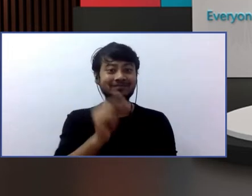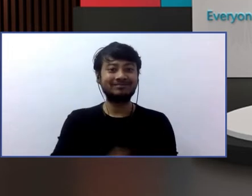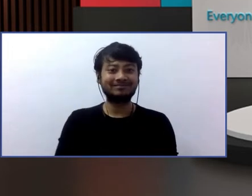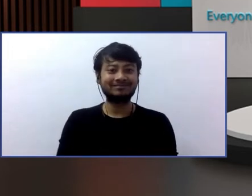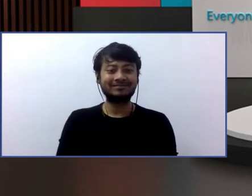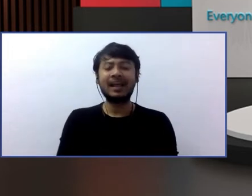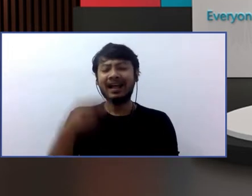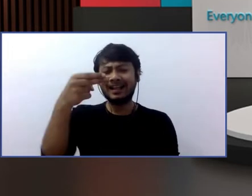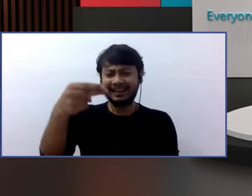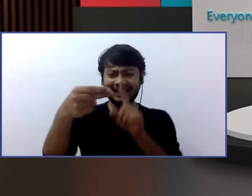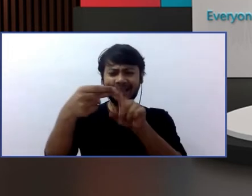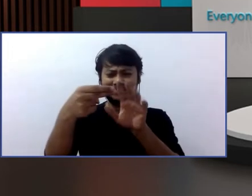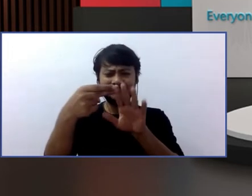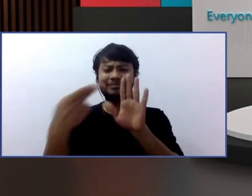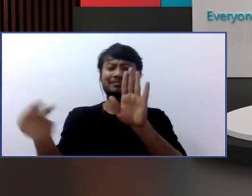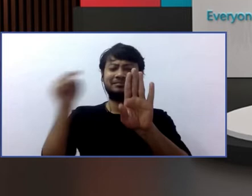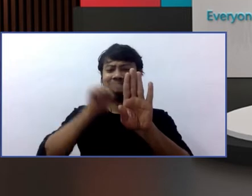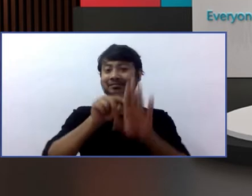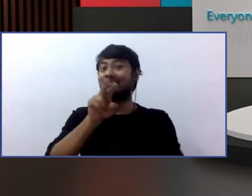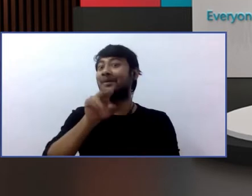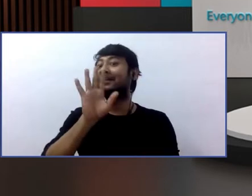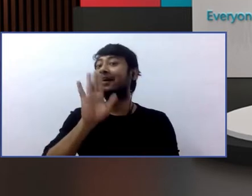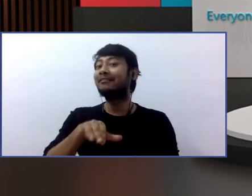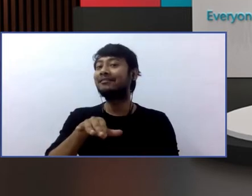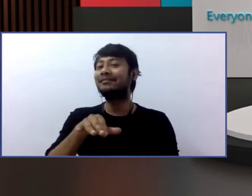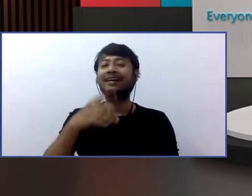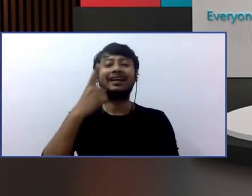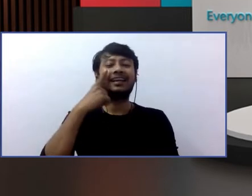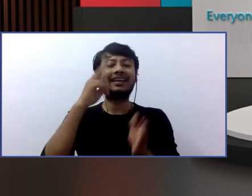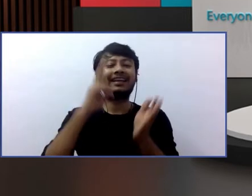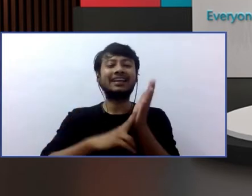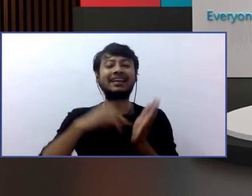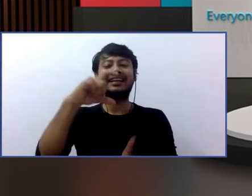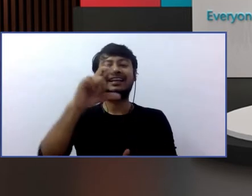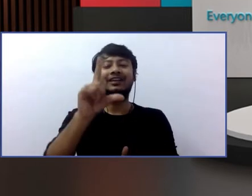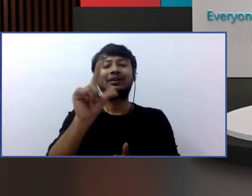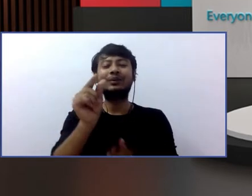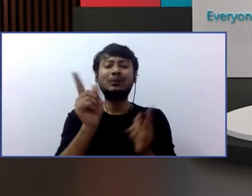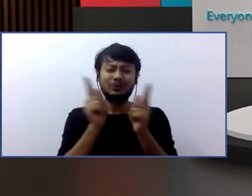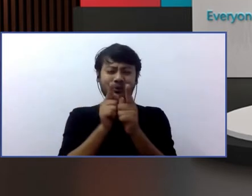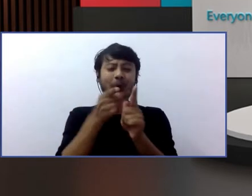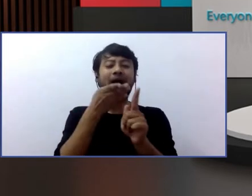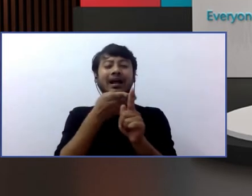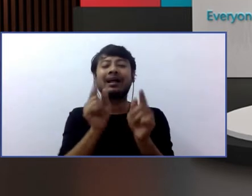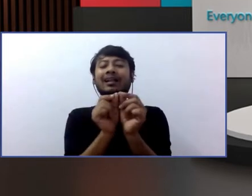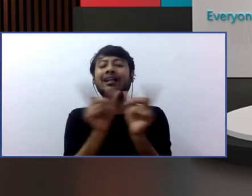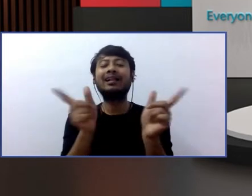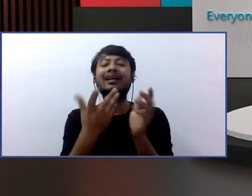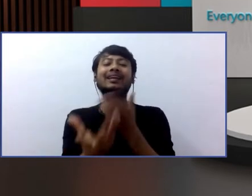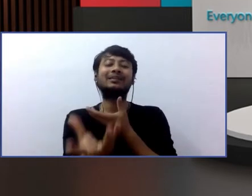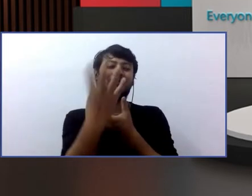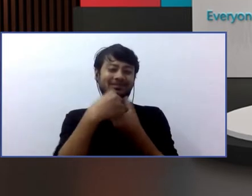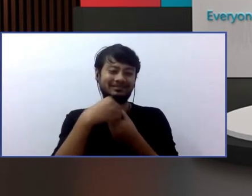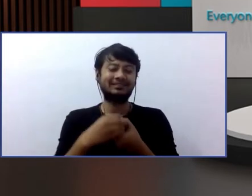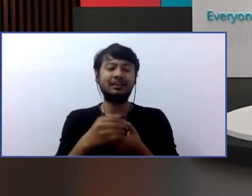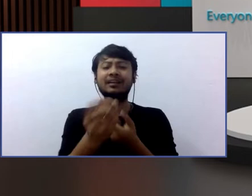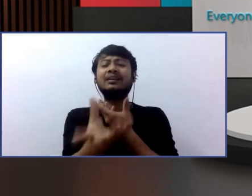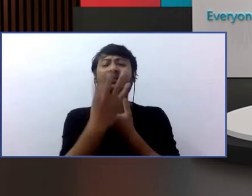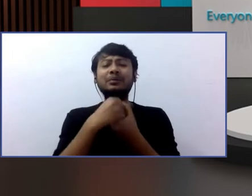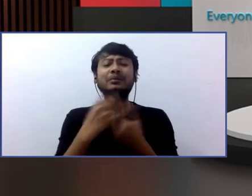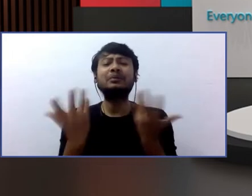Inclu is short for inclusion. Do you know what inclusion is? It's a very special